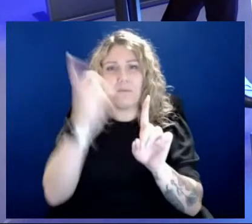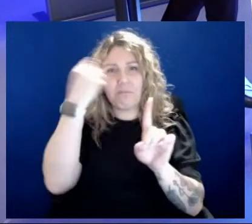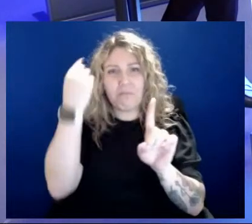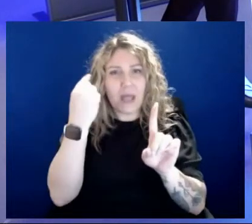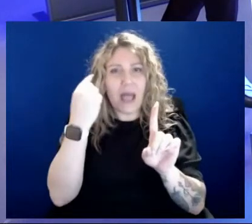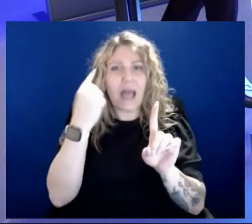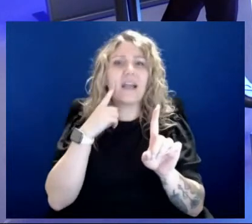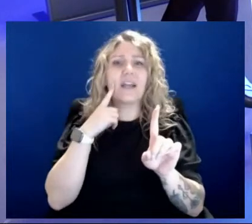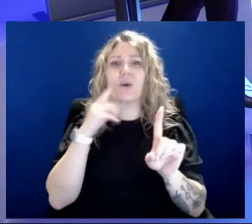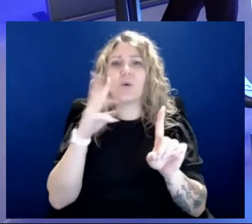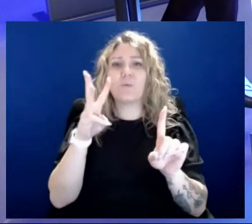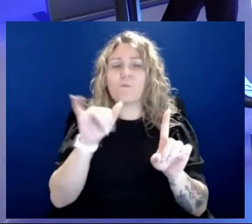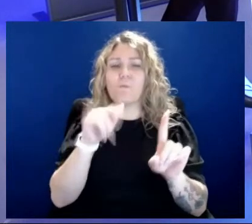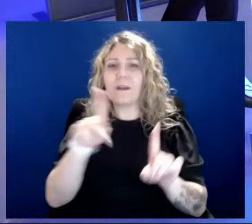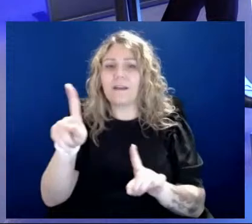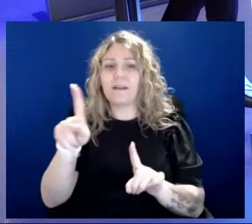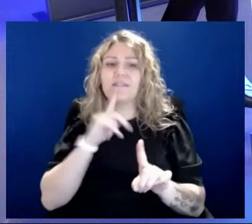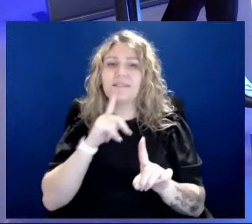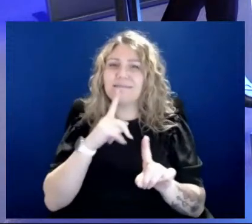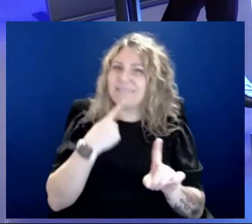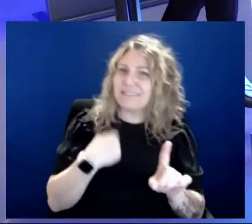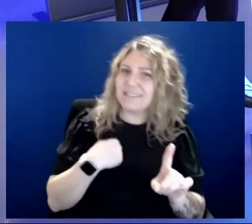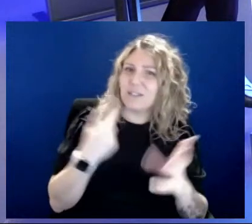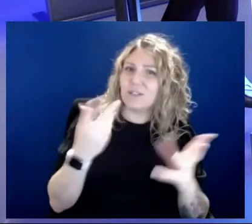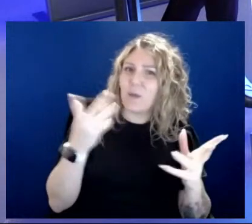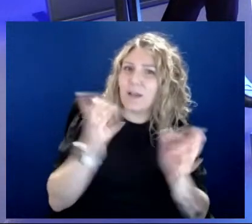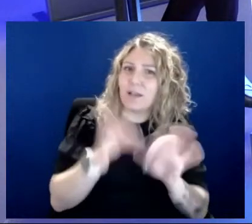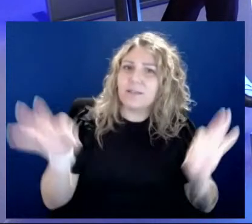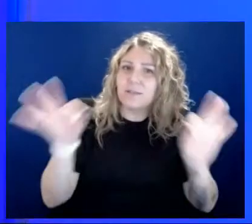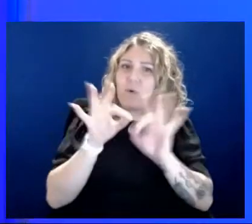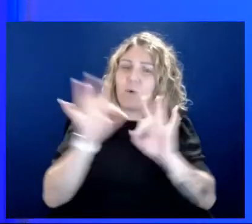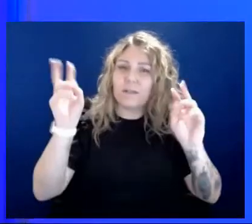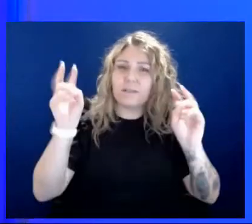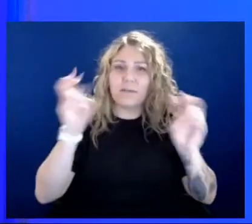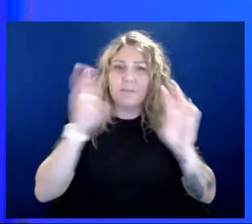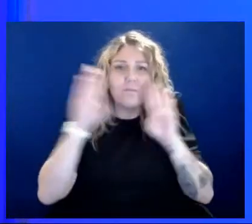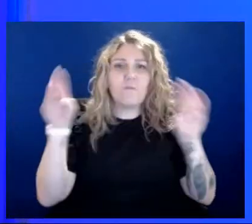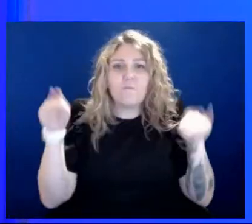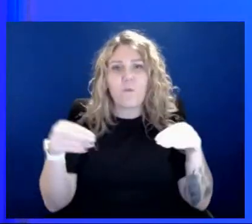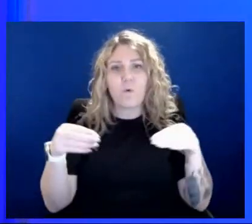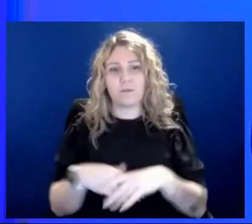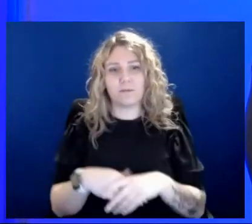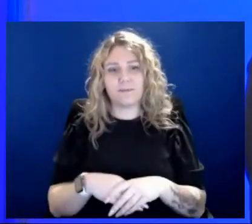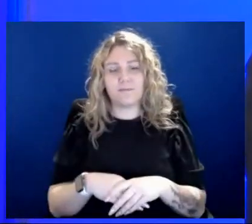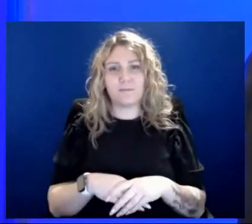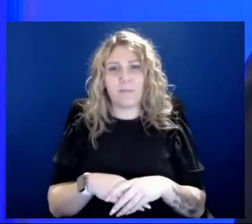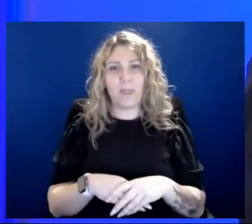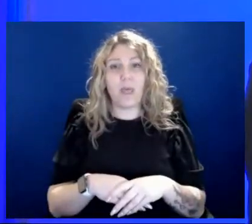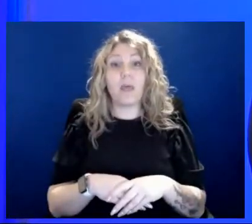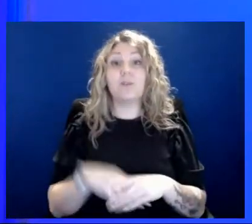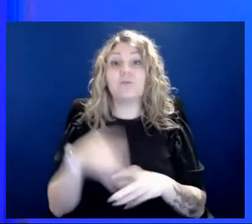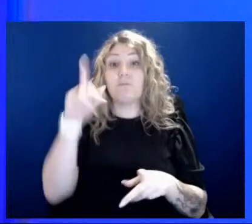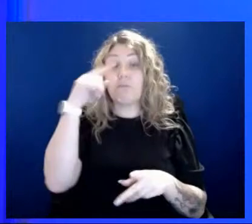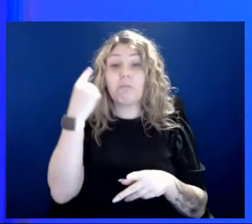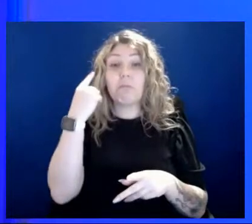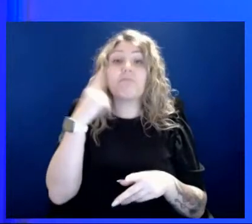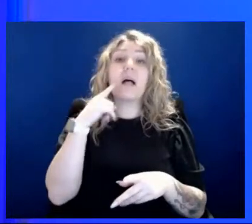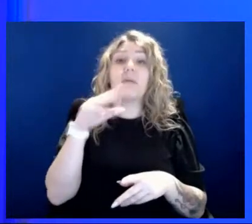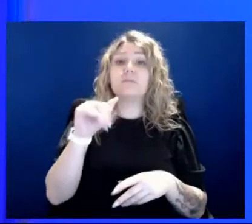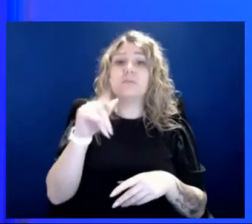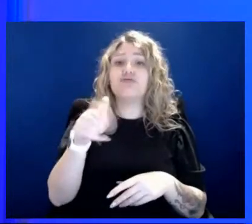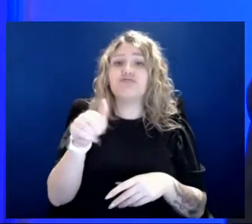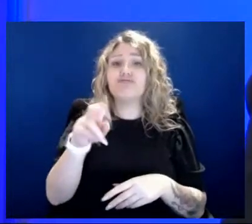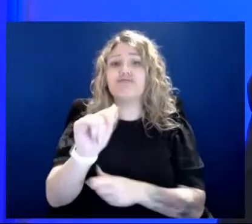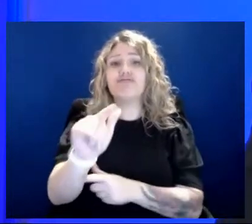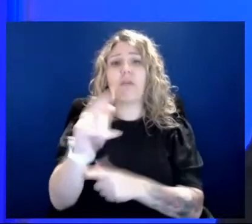us why this is such an important topic to focus on. So Black Maternal Health Week is something that has been,